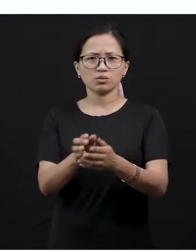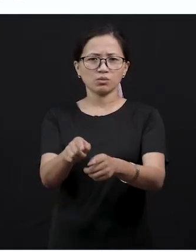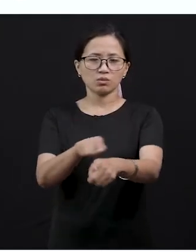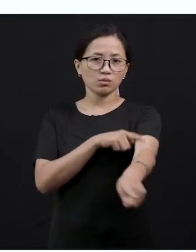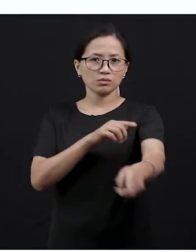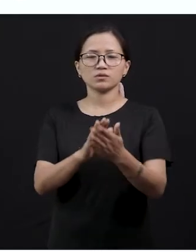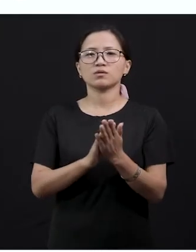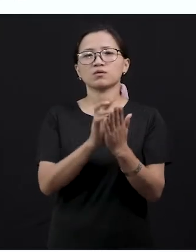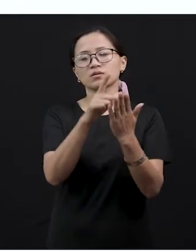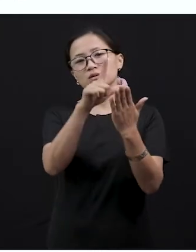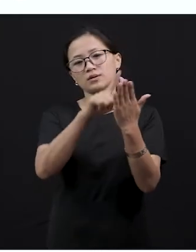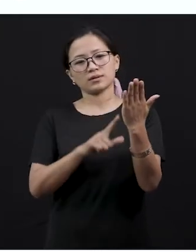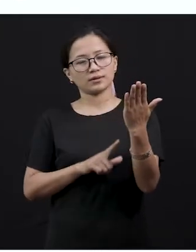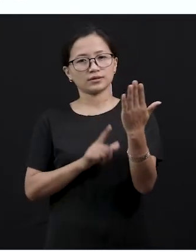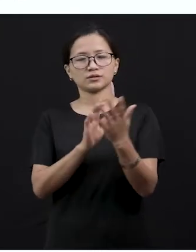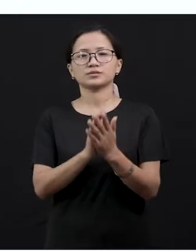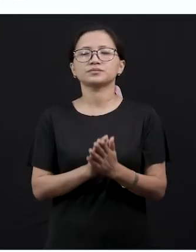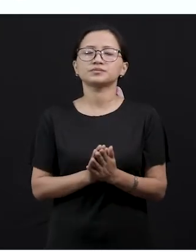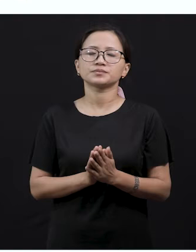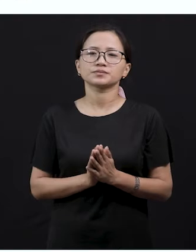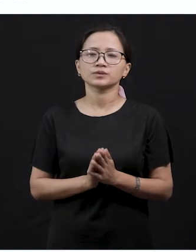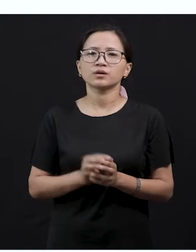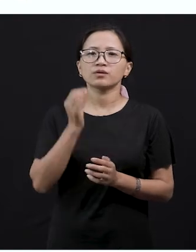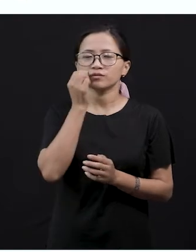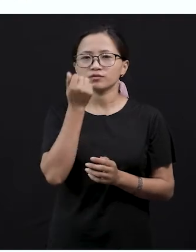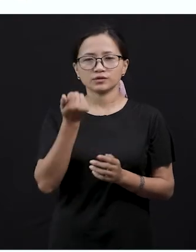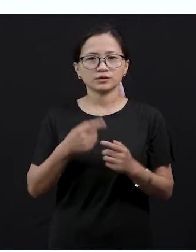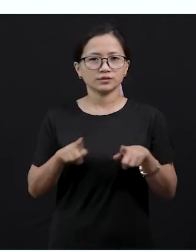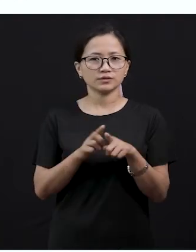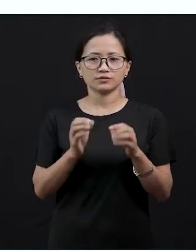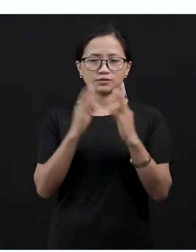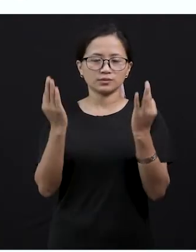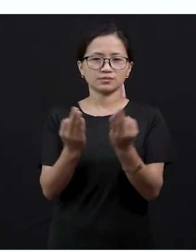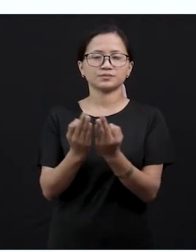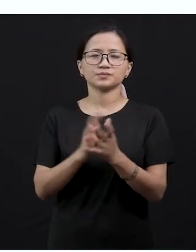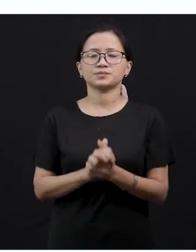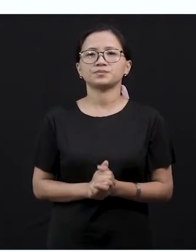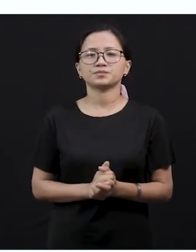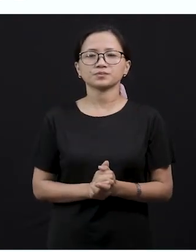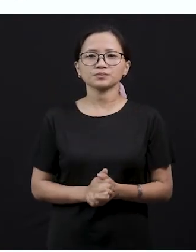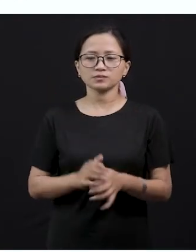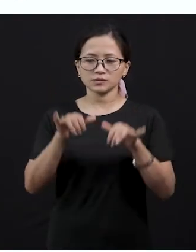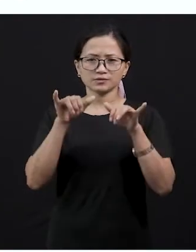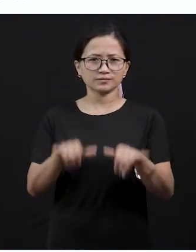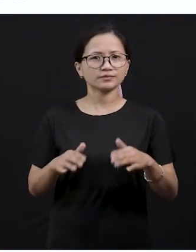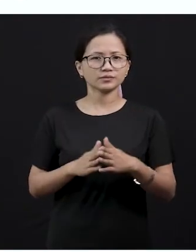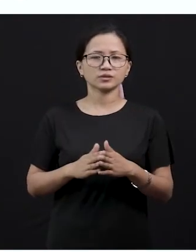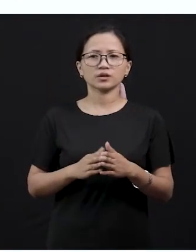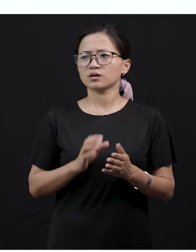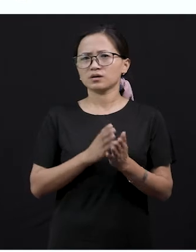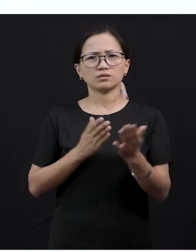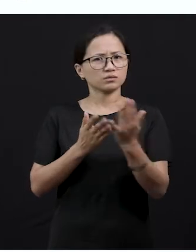father. So since the father and the family, they are staying across the